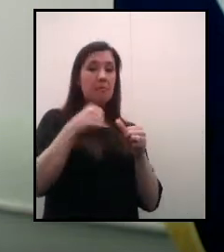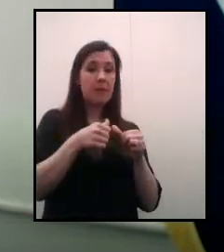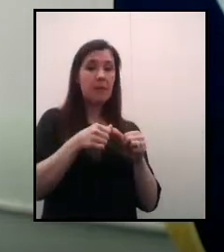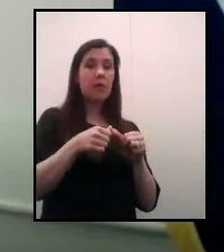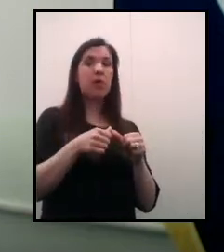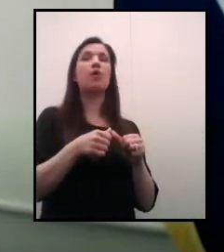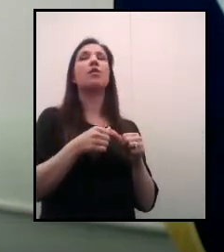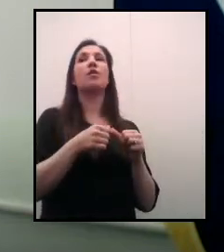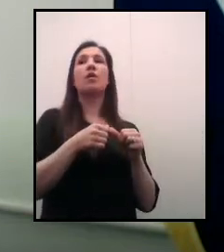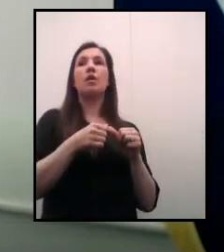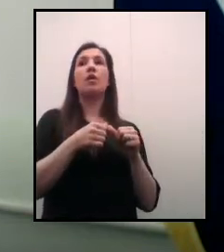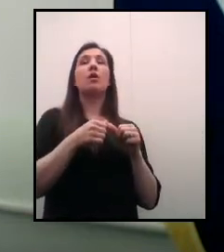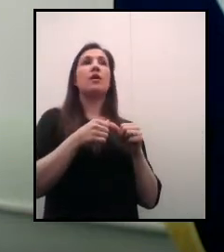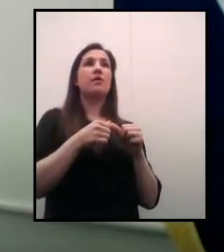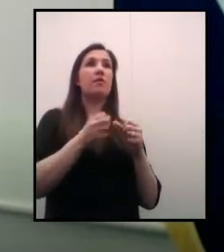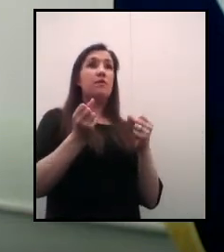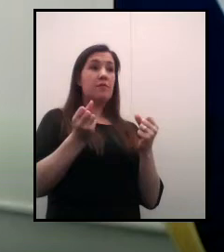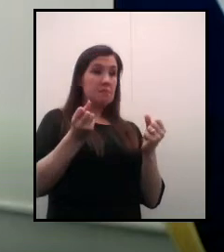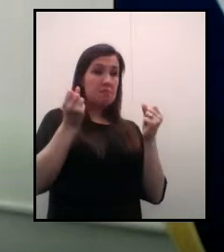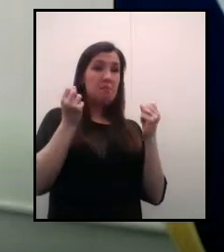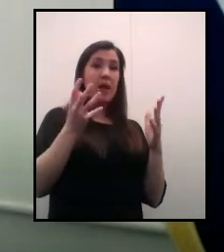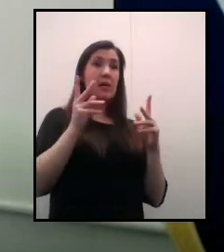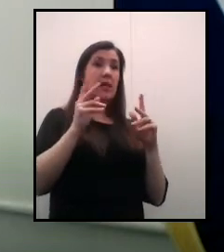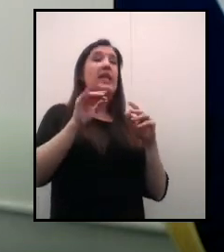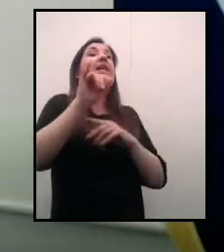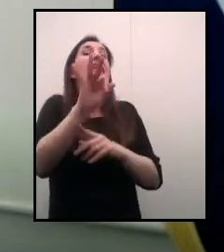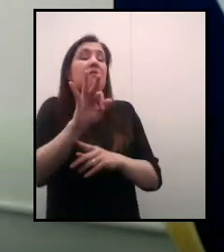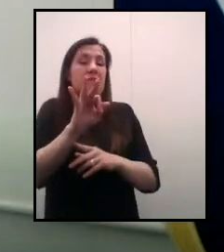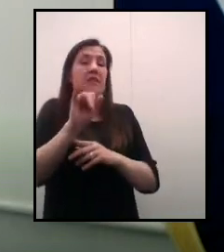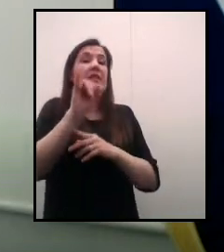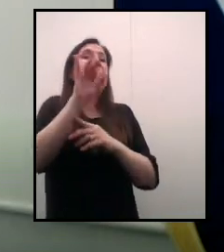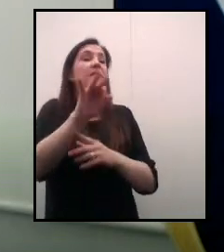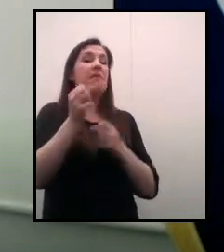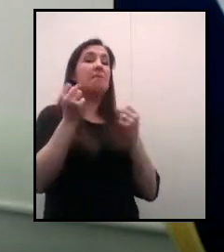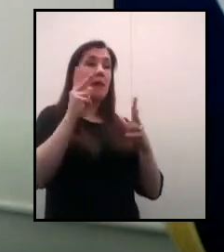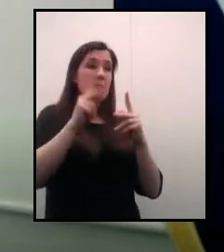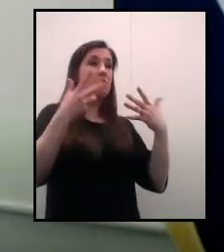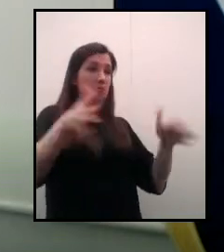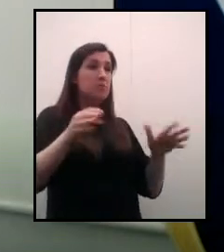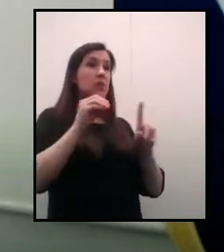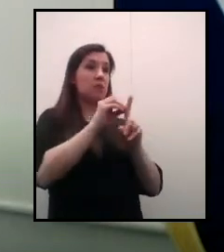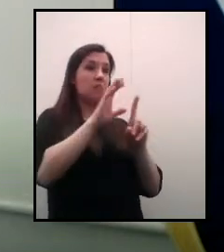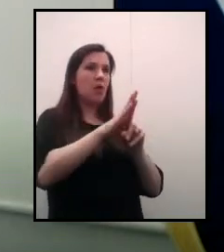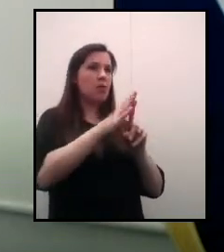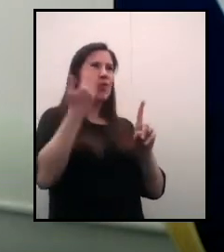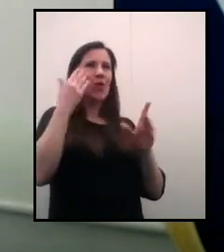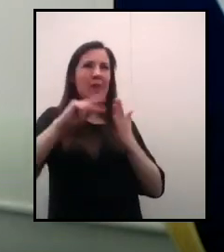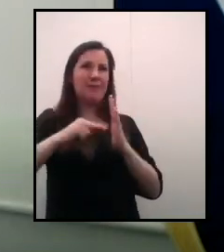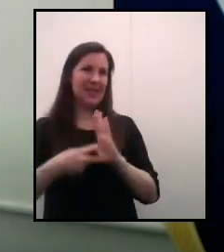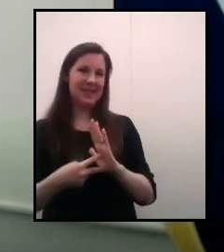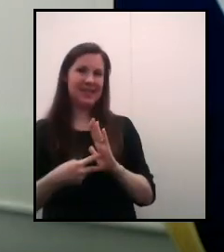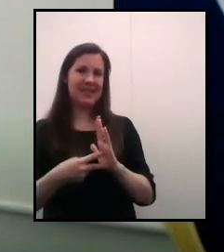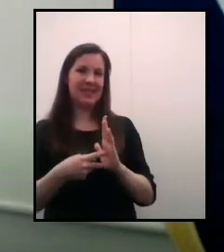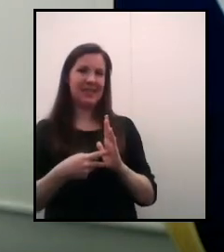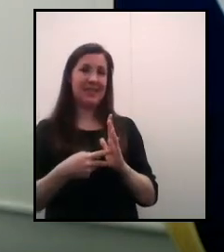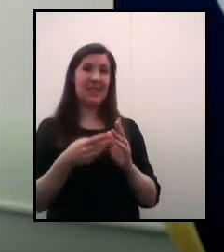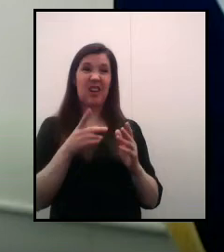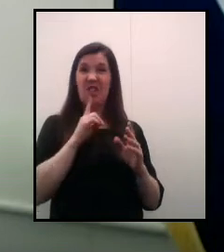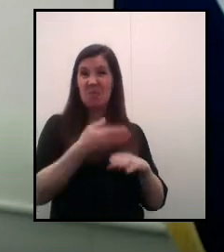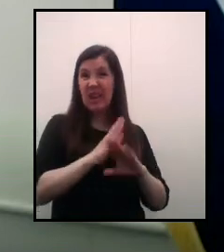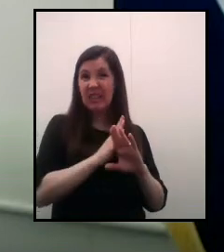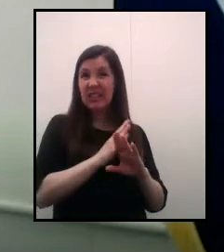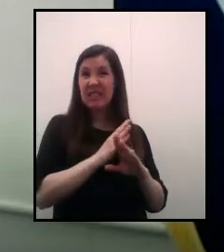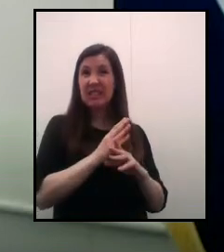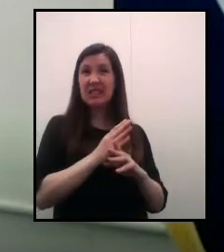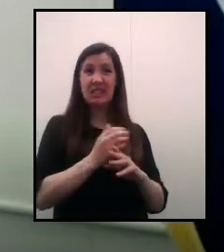large proportion of the population that have detectable antibodies, we're still not sure what that means in terms of protective immunity.